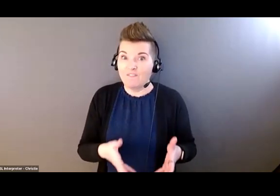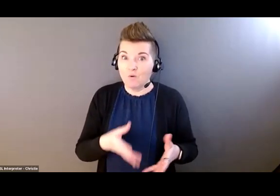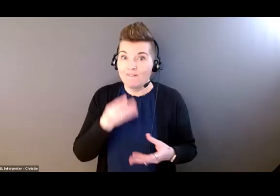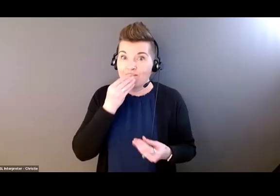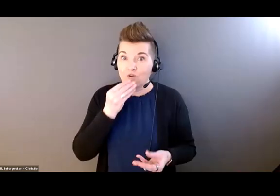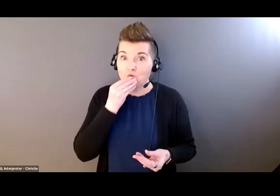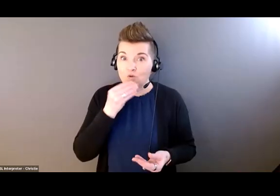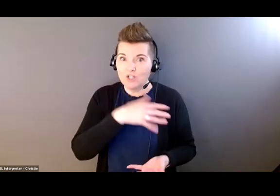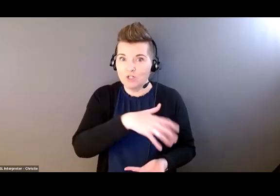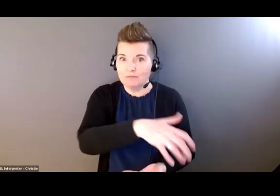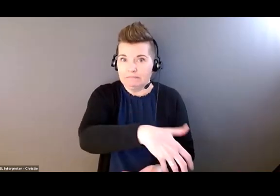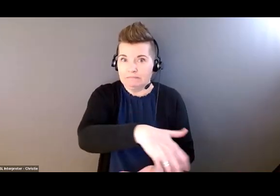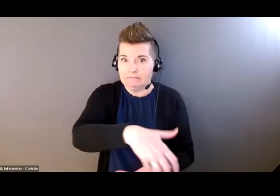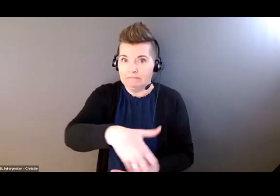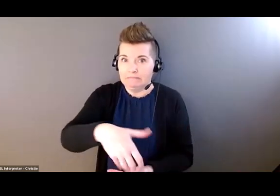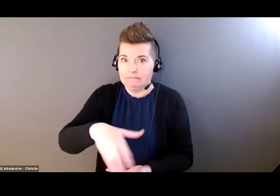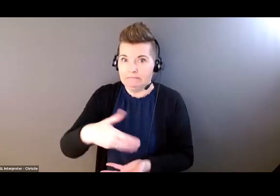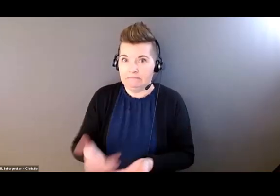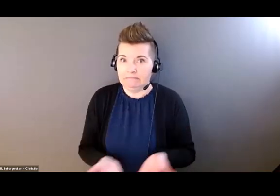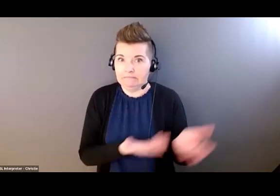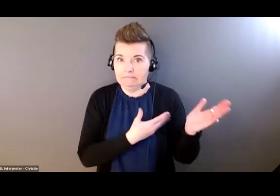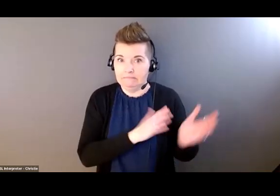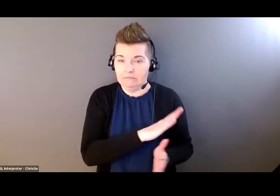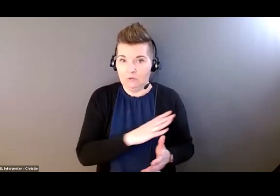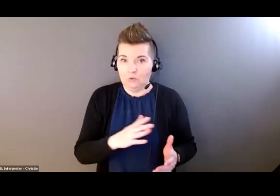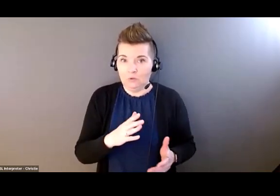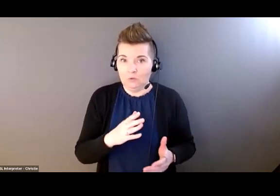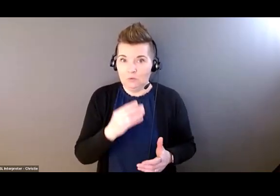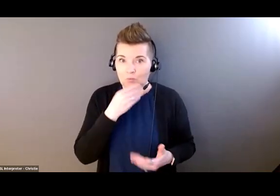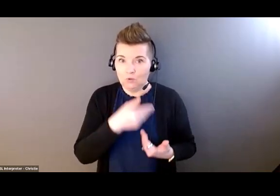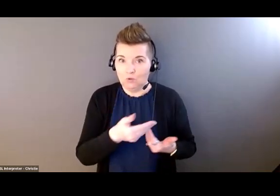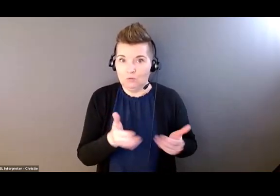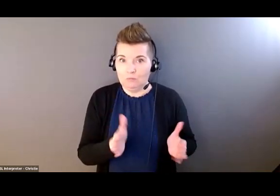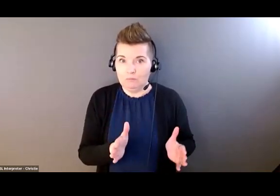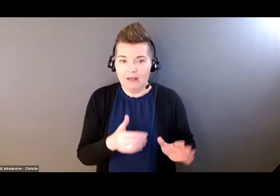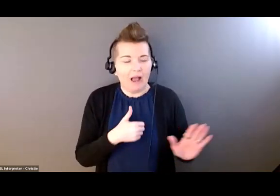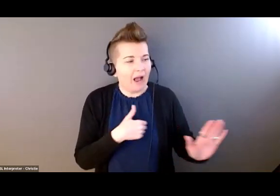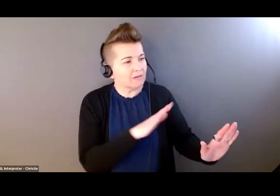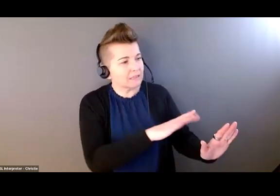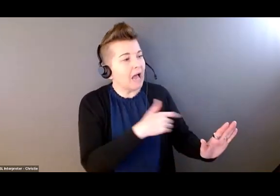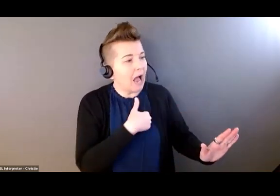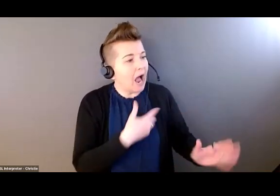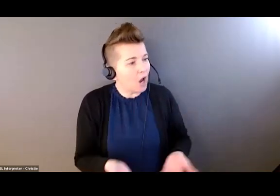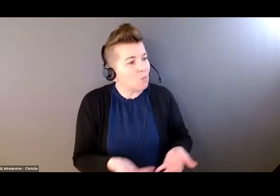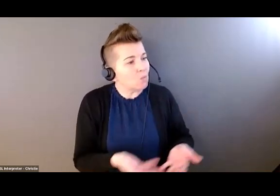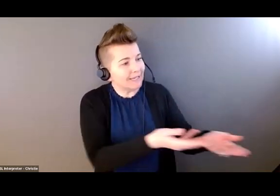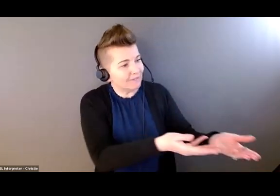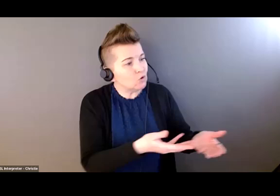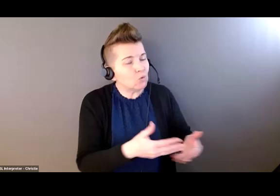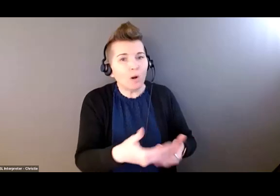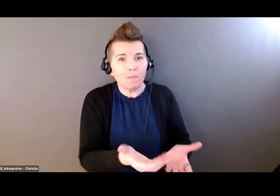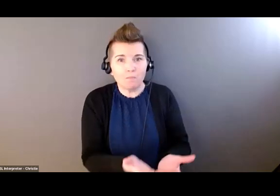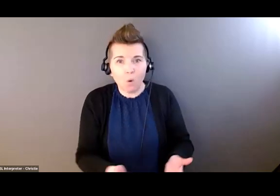is really examining our approach, but also what are we bringing to the table?